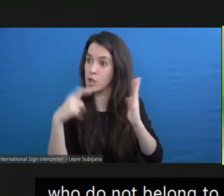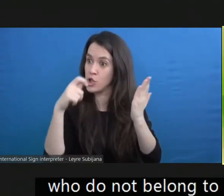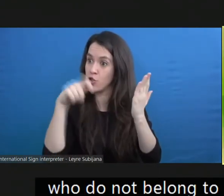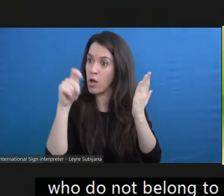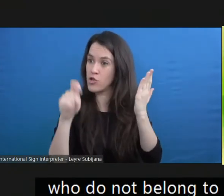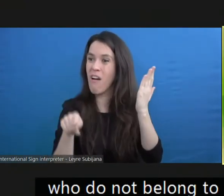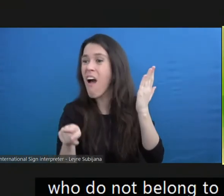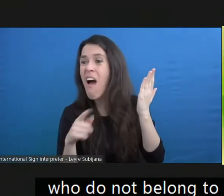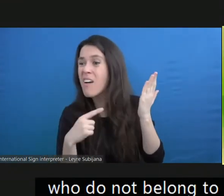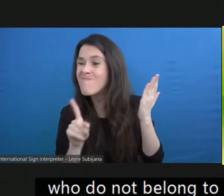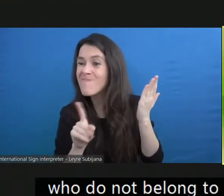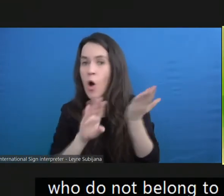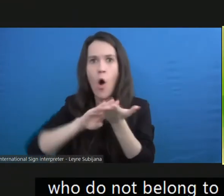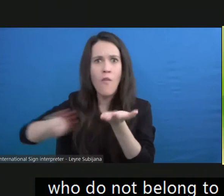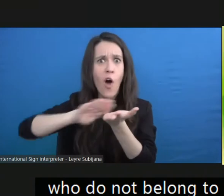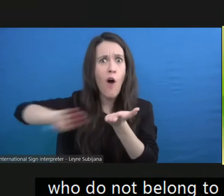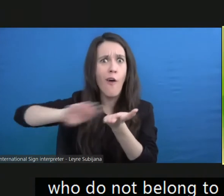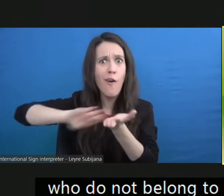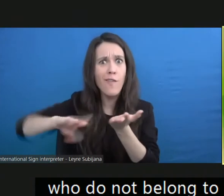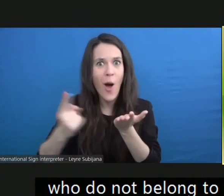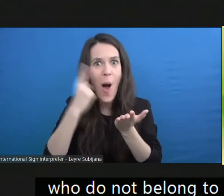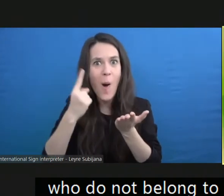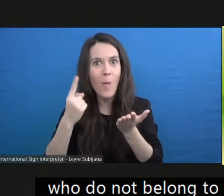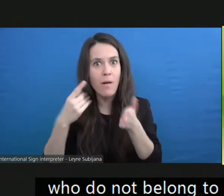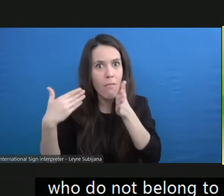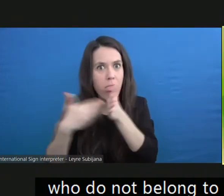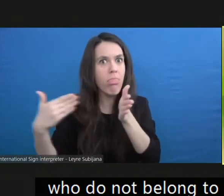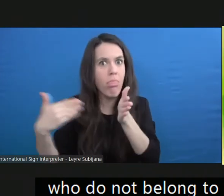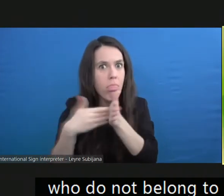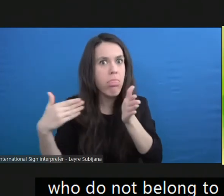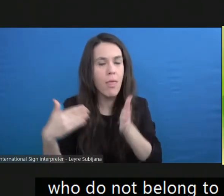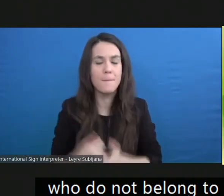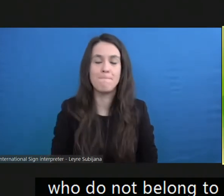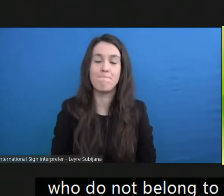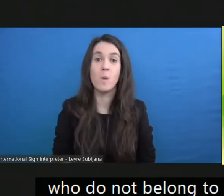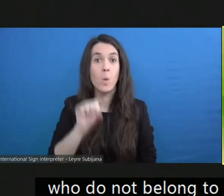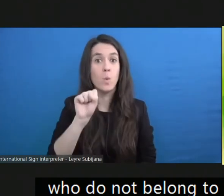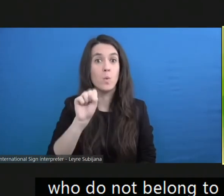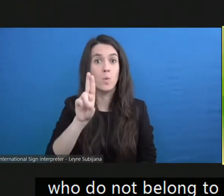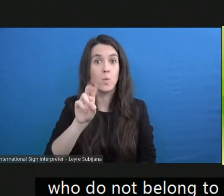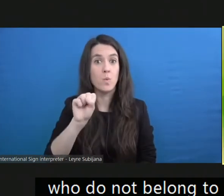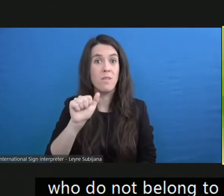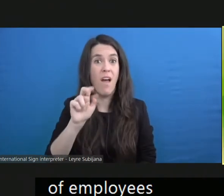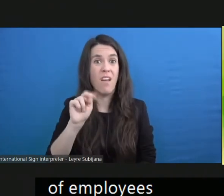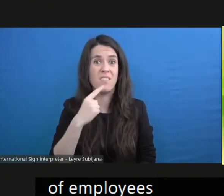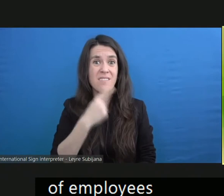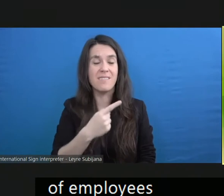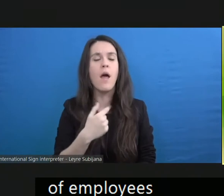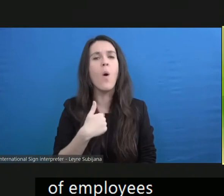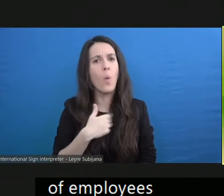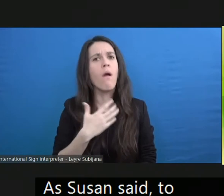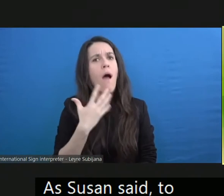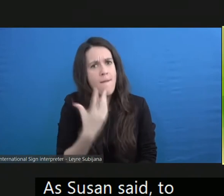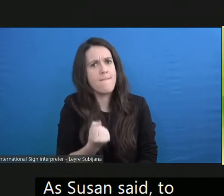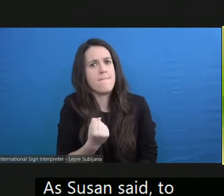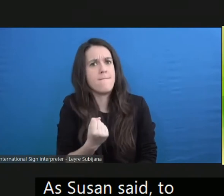general. So as Susan said, to address this risk, we offer ways to